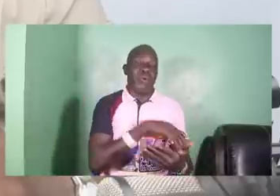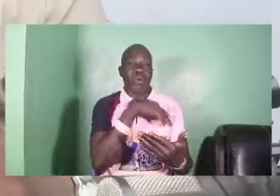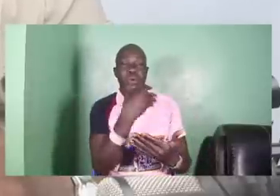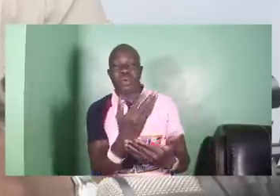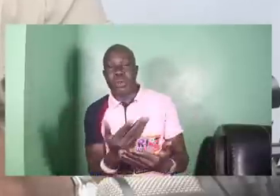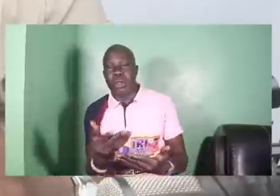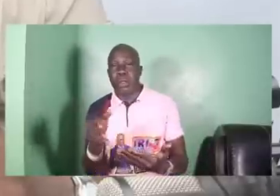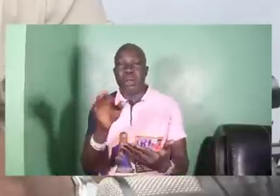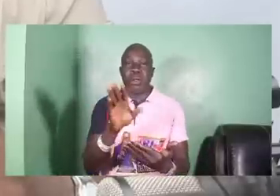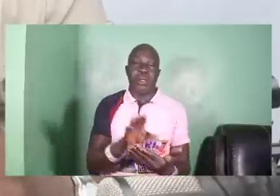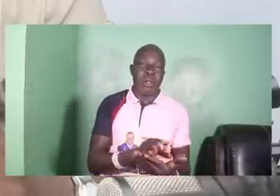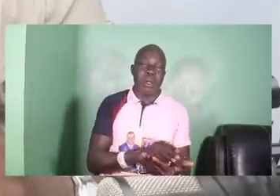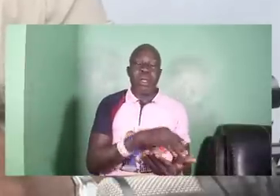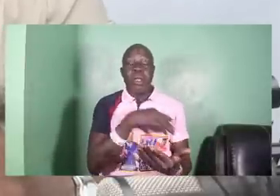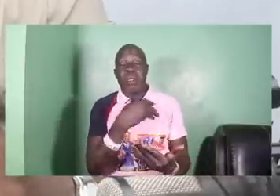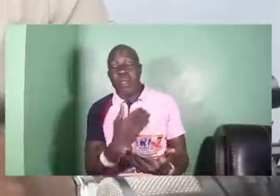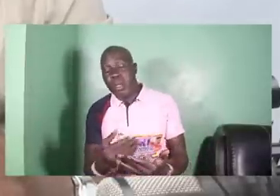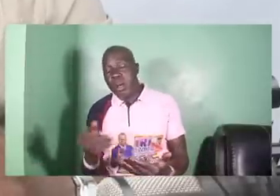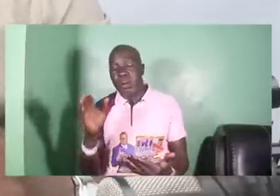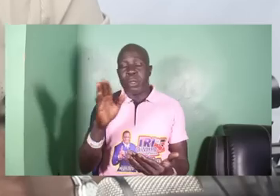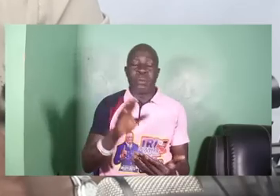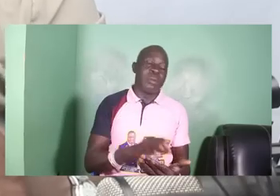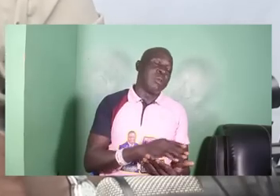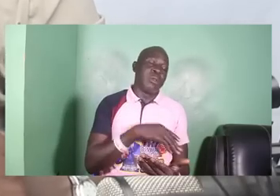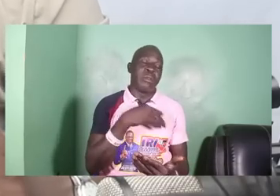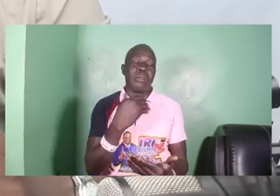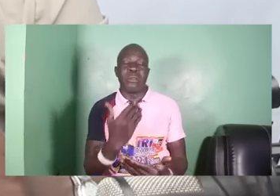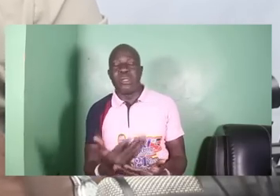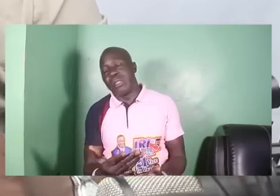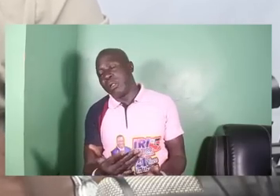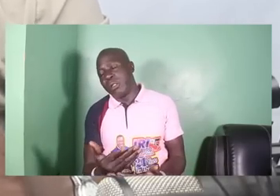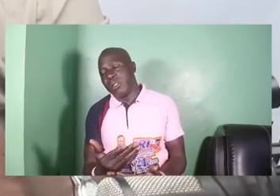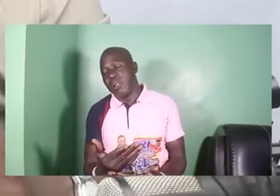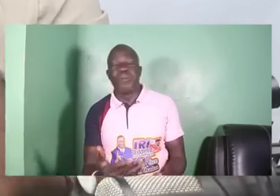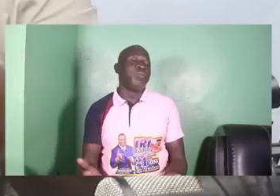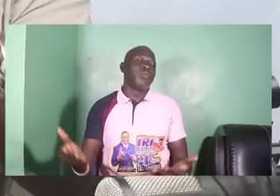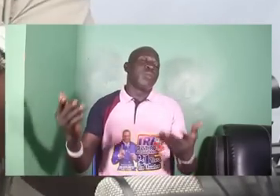idawo lo de niyo na tagbe dide